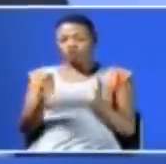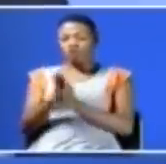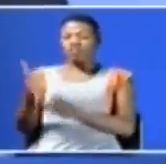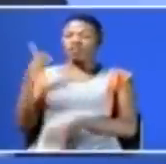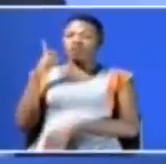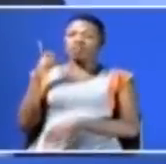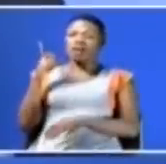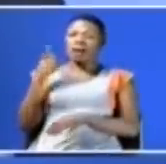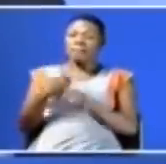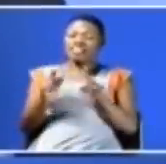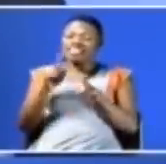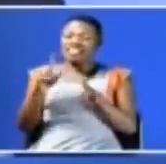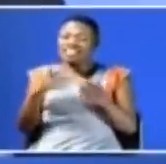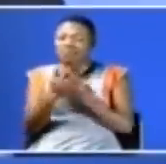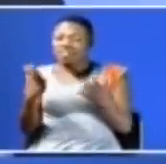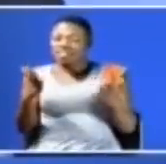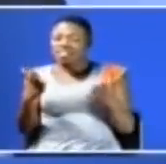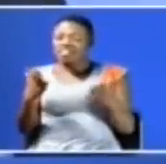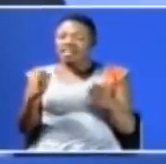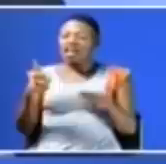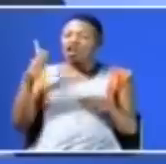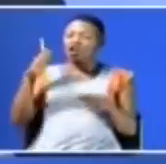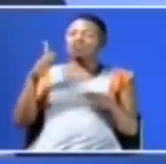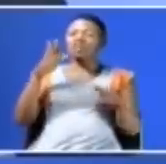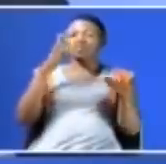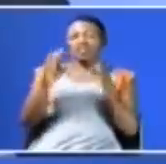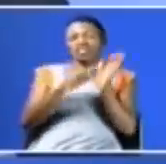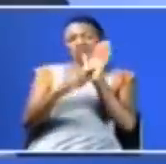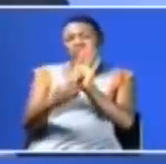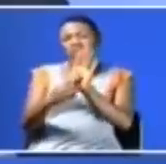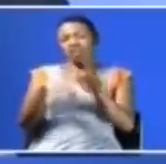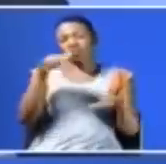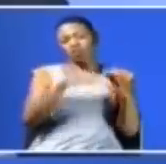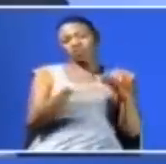don't even need laws to fix. For instance, inclusivity, and the president attended